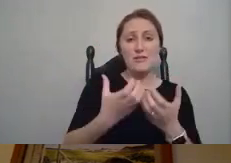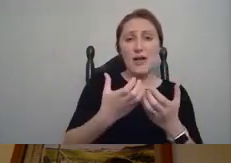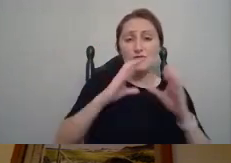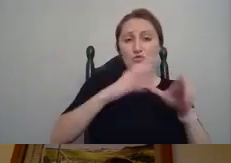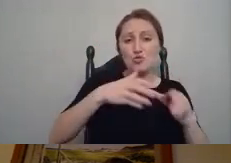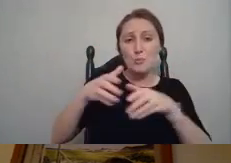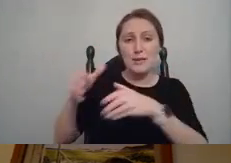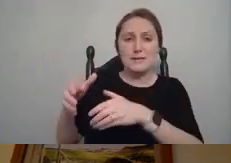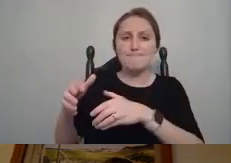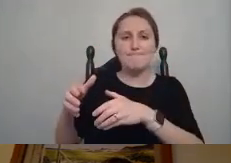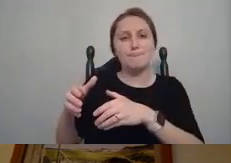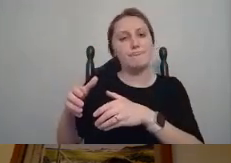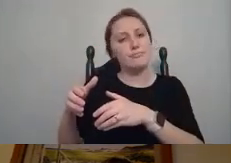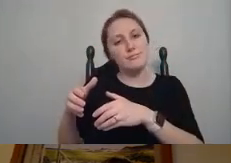that